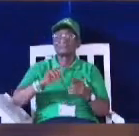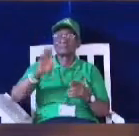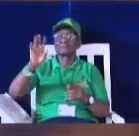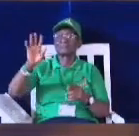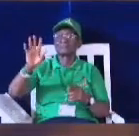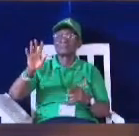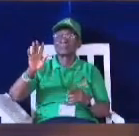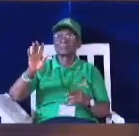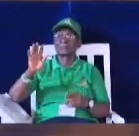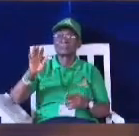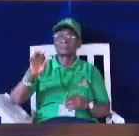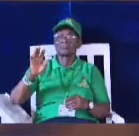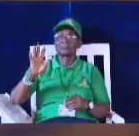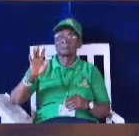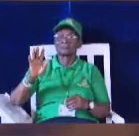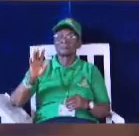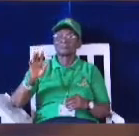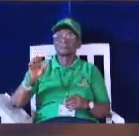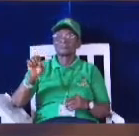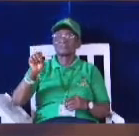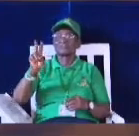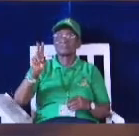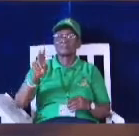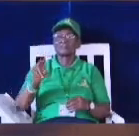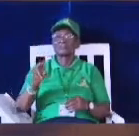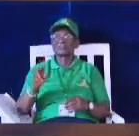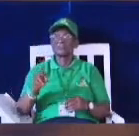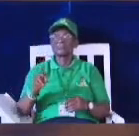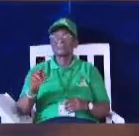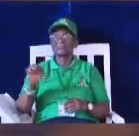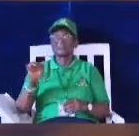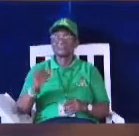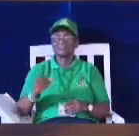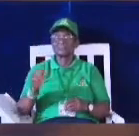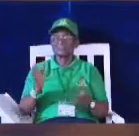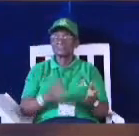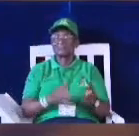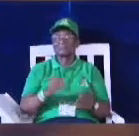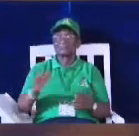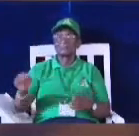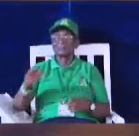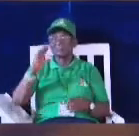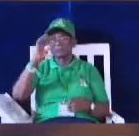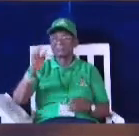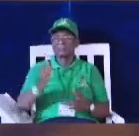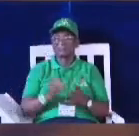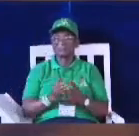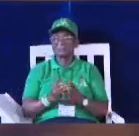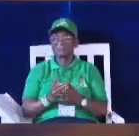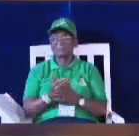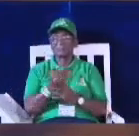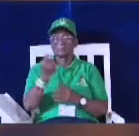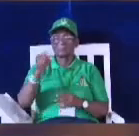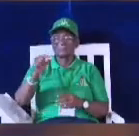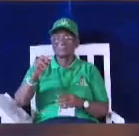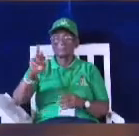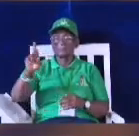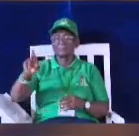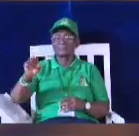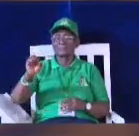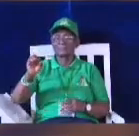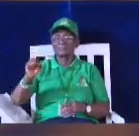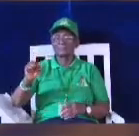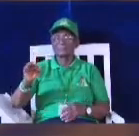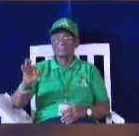Mark 2, 1 to 12, they brought a man through the roof to